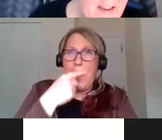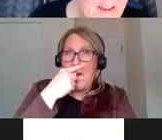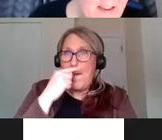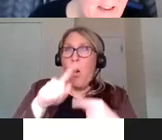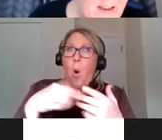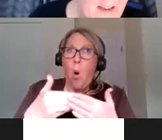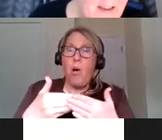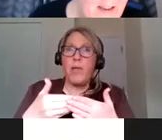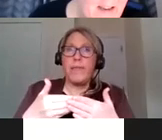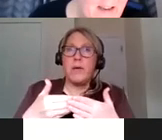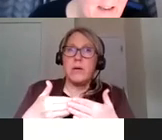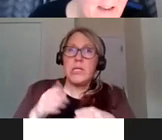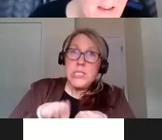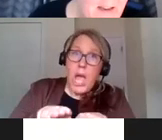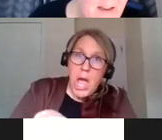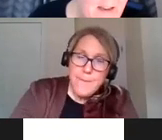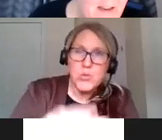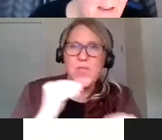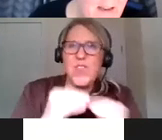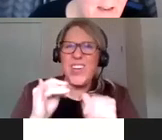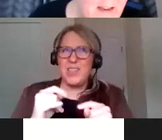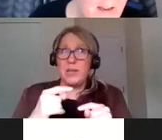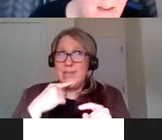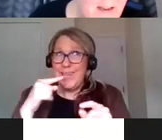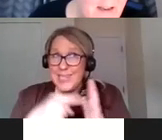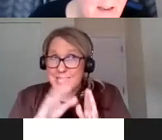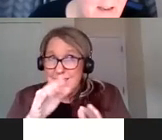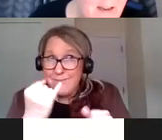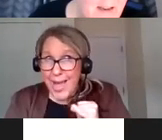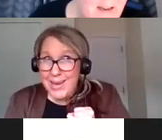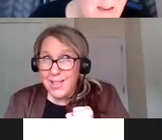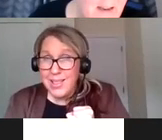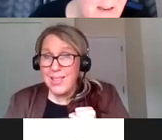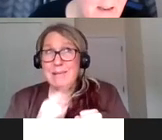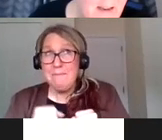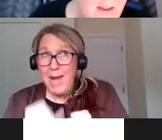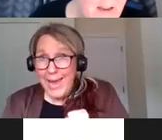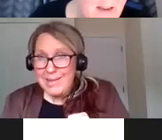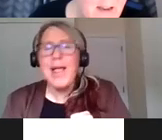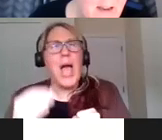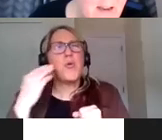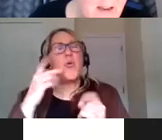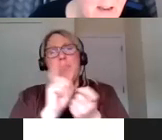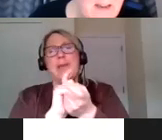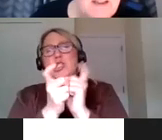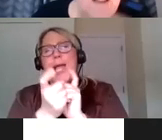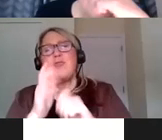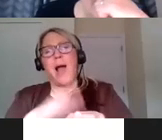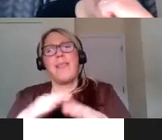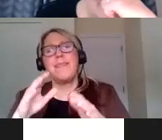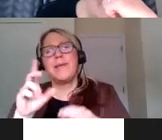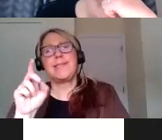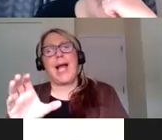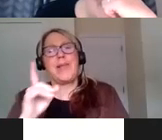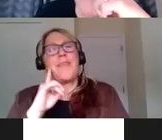need to fix it, that when I say, is this the final? Is this the final? I mean, I know there's going to be changes on these documents. I think that's